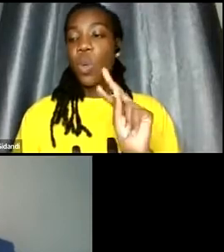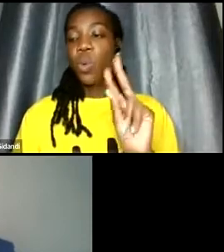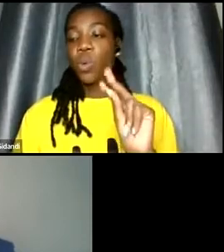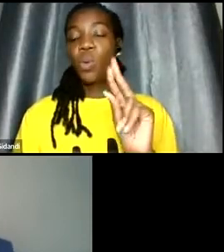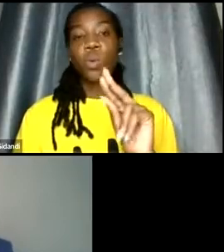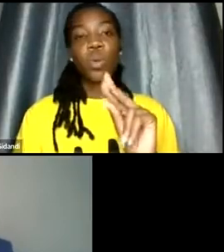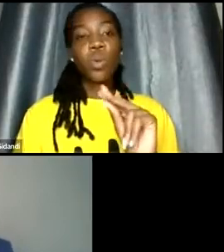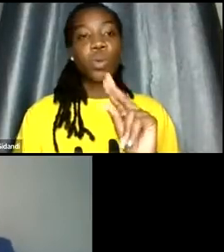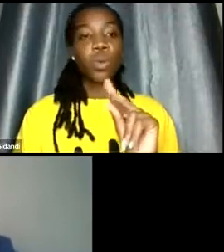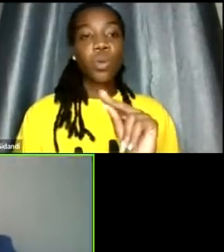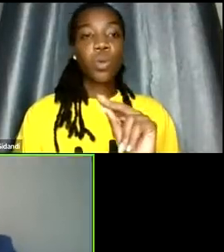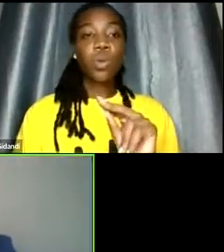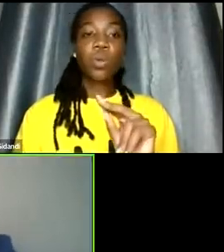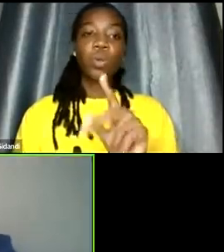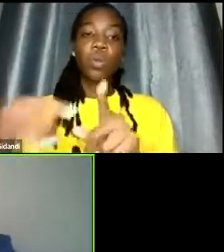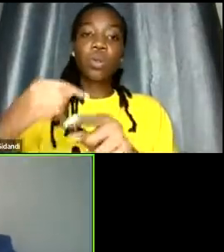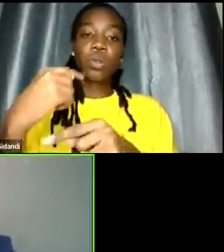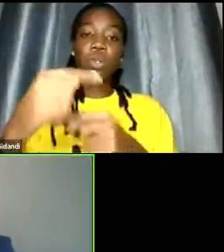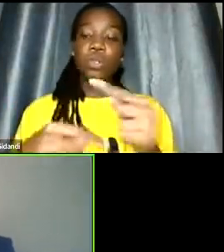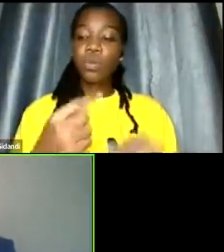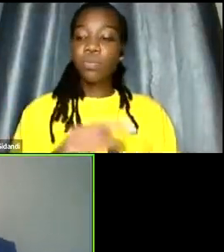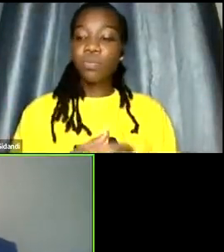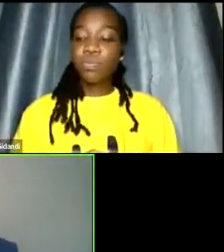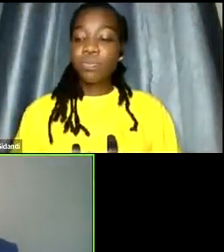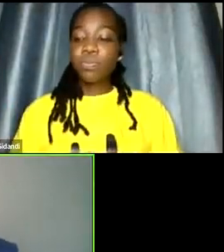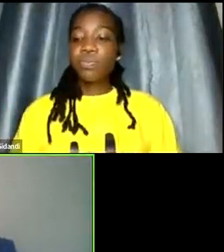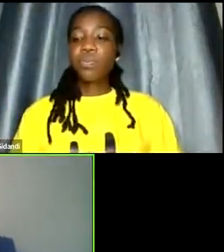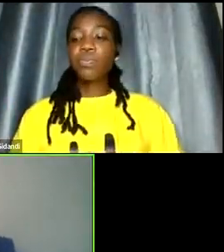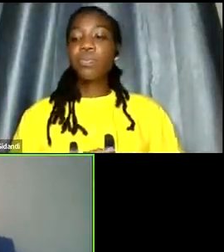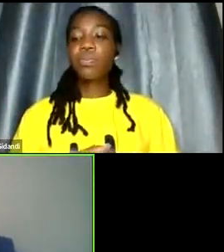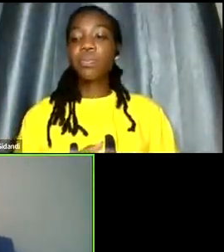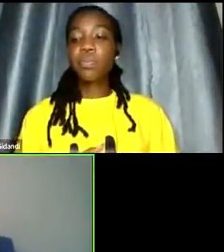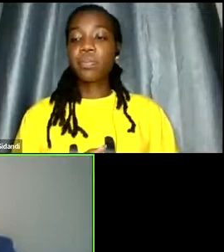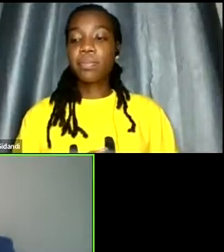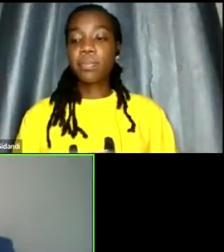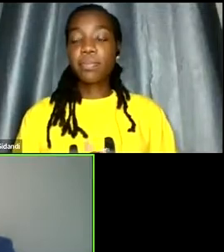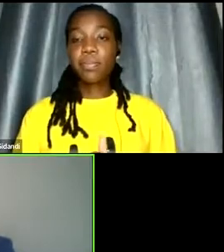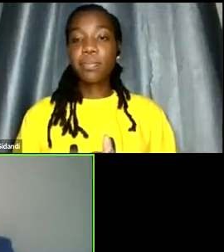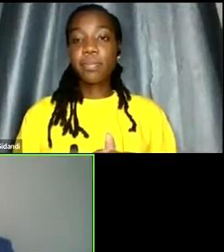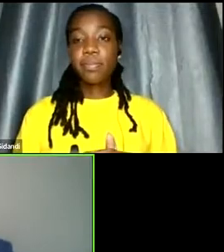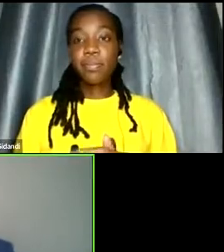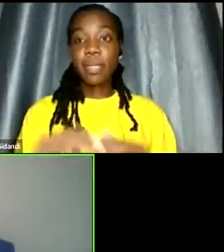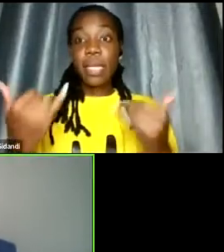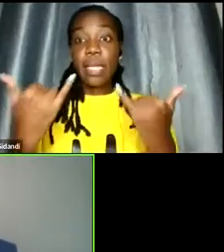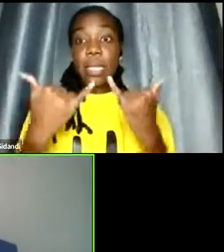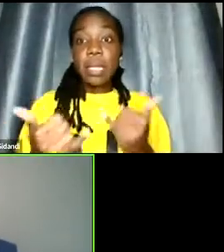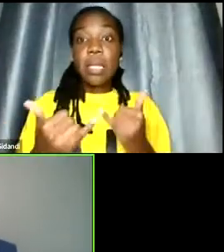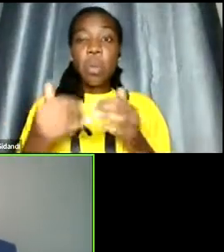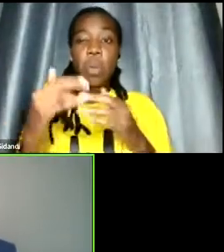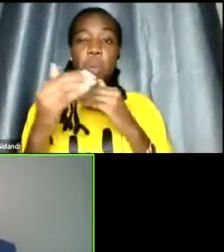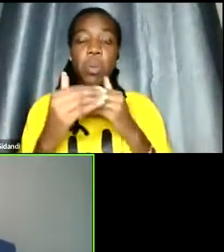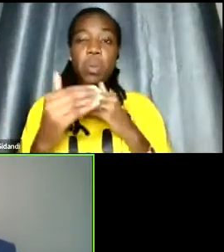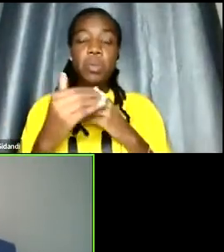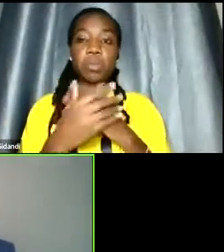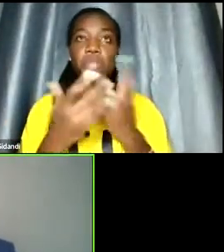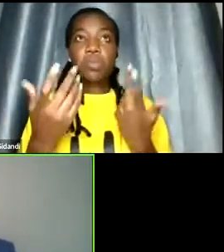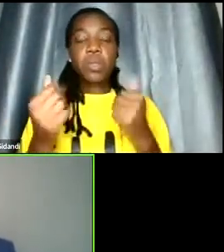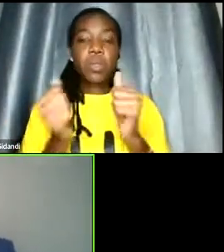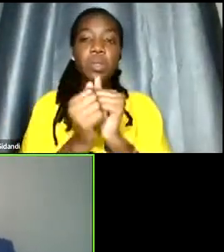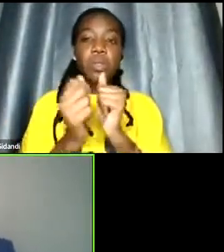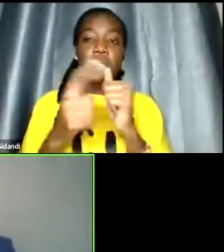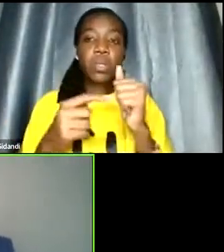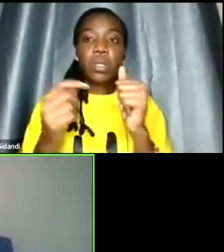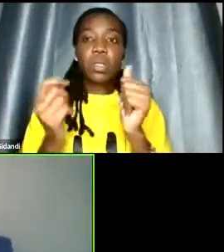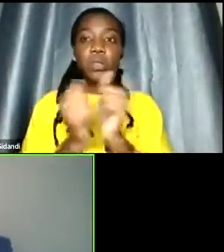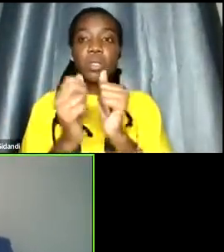ahead. Okay, This is great. your moment now. All right, great. It's exactly quarter past, or is it 16 or 17 past 8? I